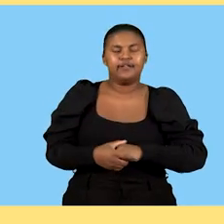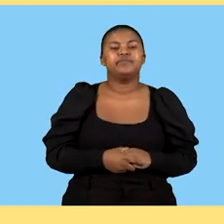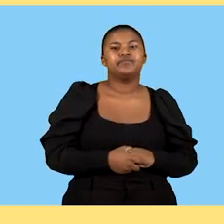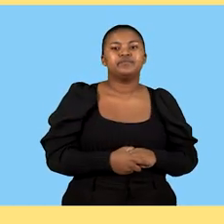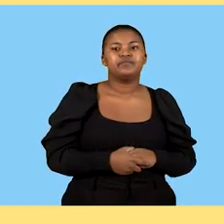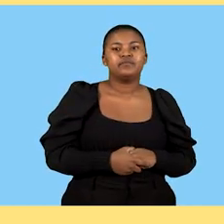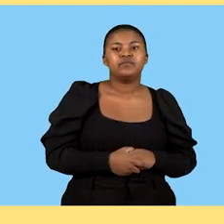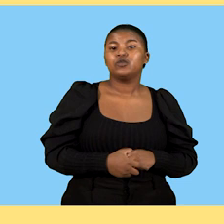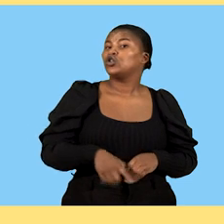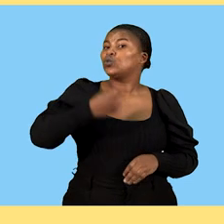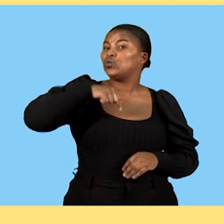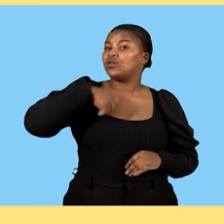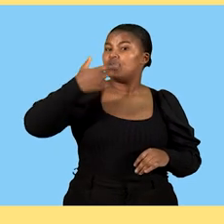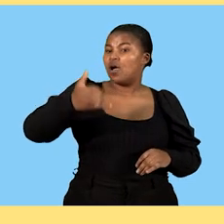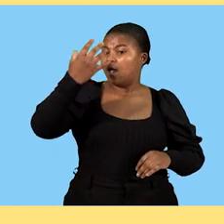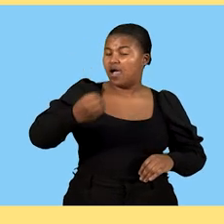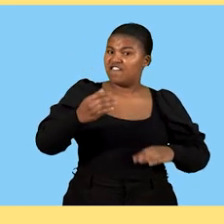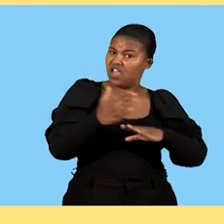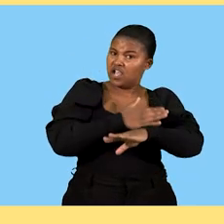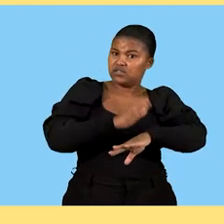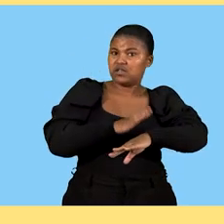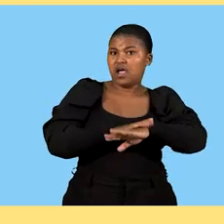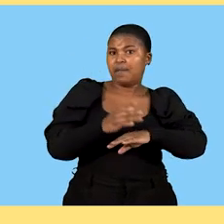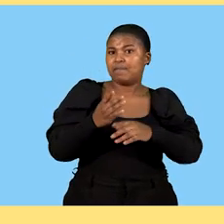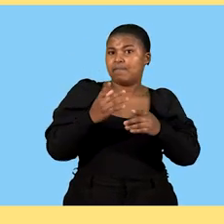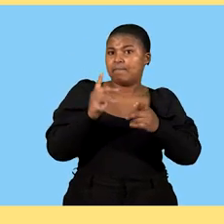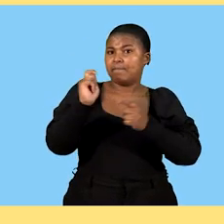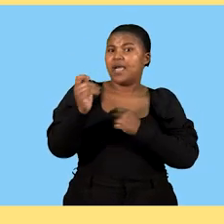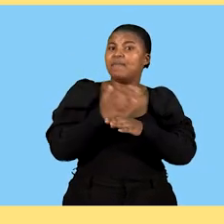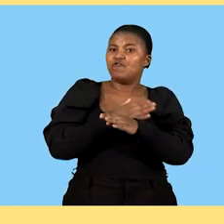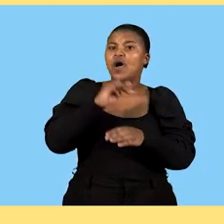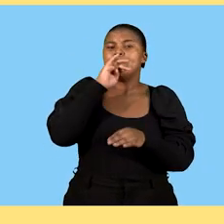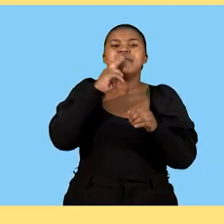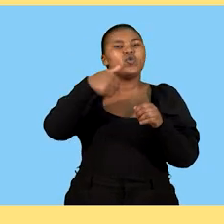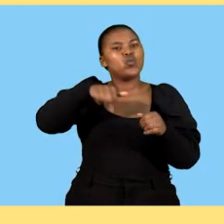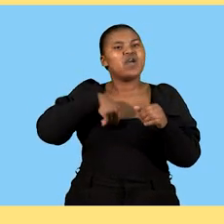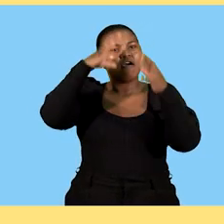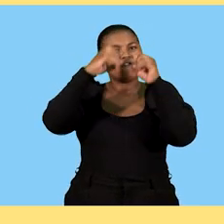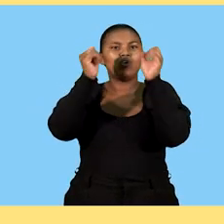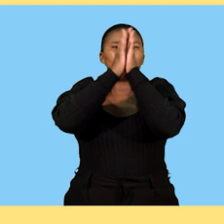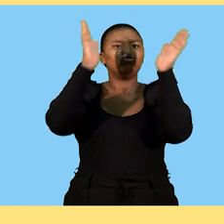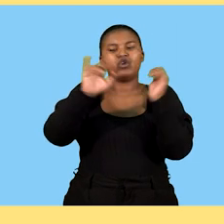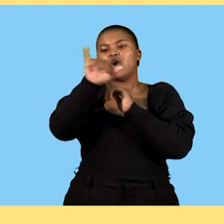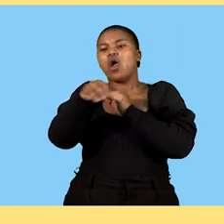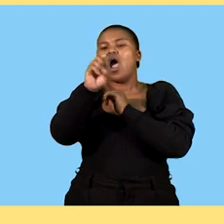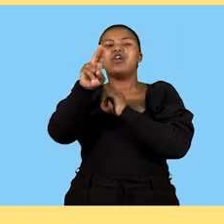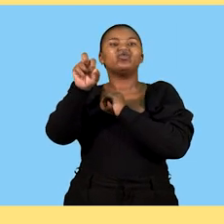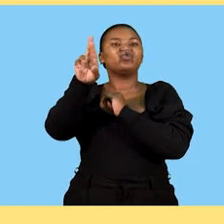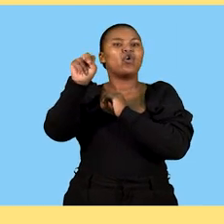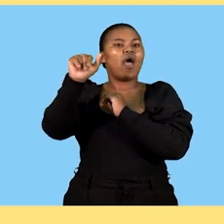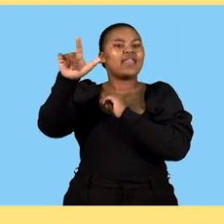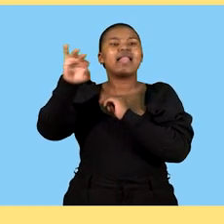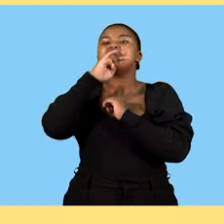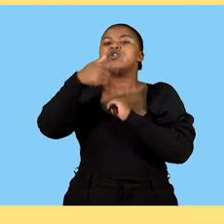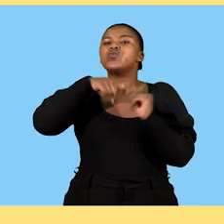1,490. And then I need to have an account to credit. You have to remember now that rent, this is rent